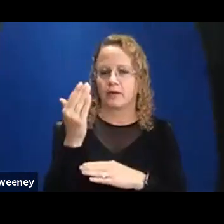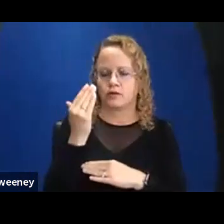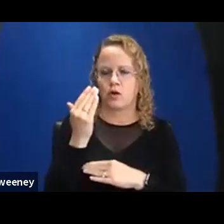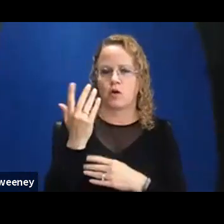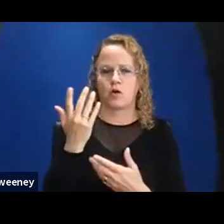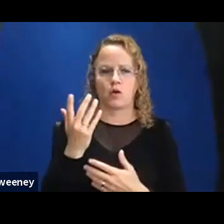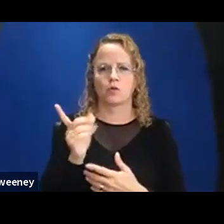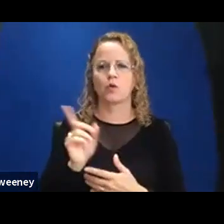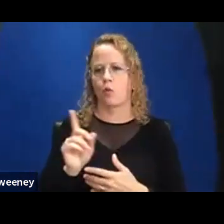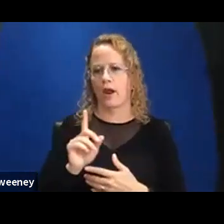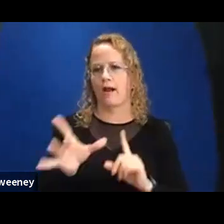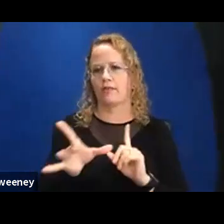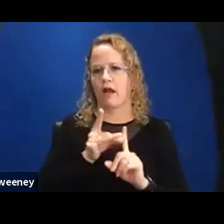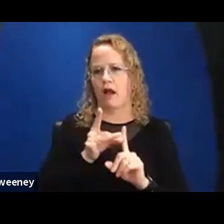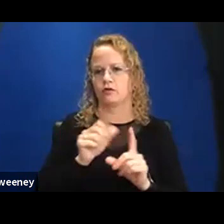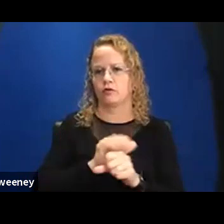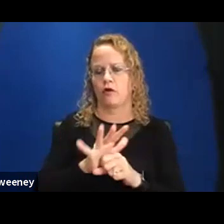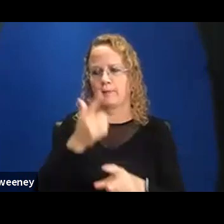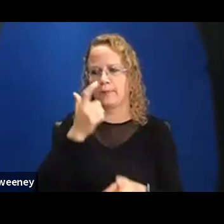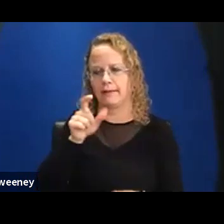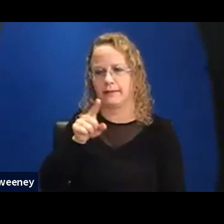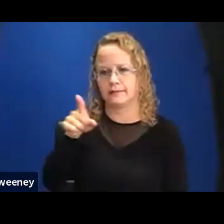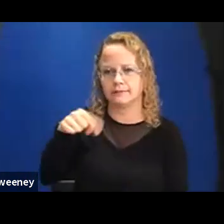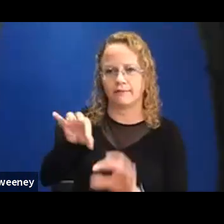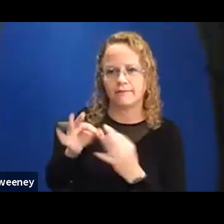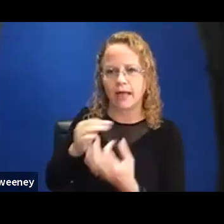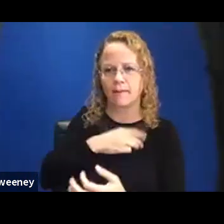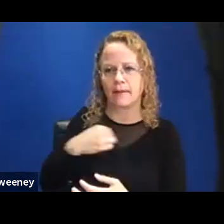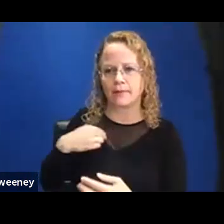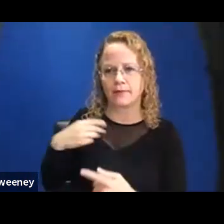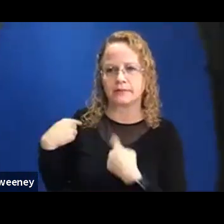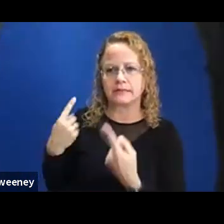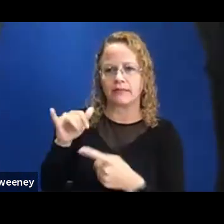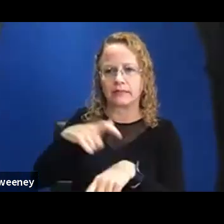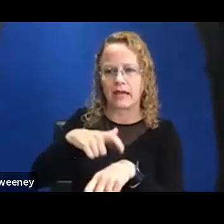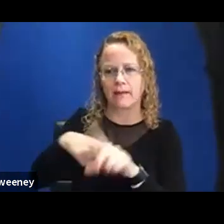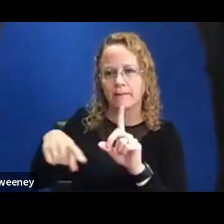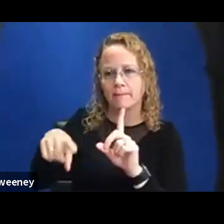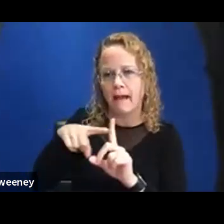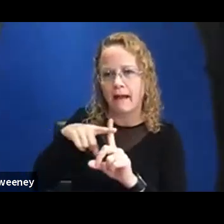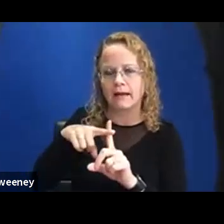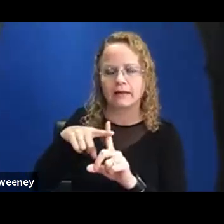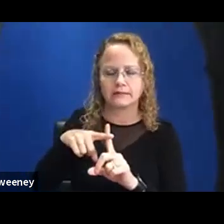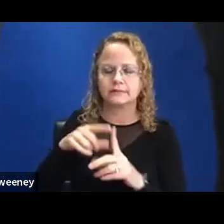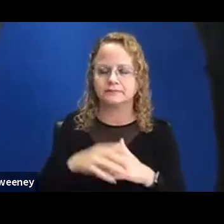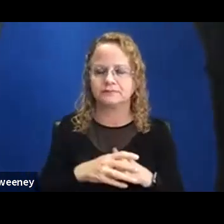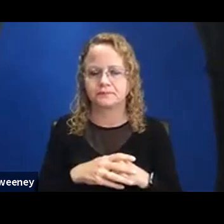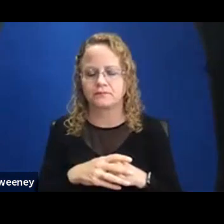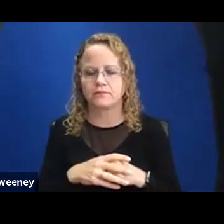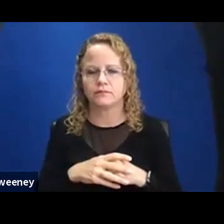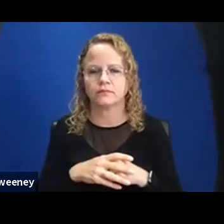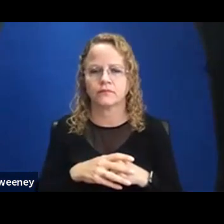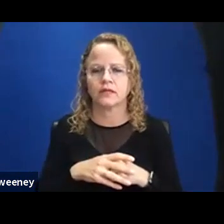they contracted COVID because a family member has since then become positive, and so on and so forth.